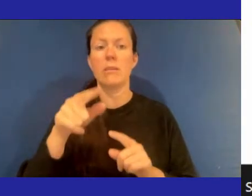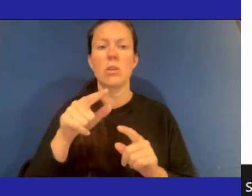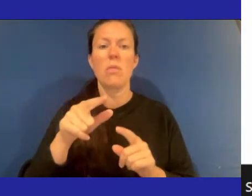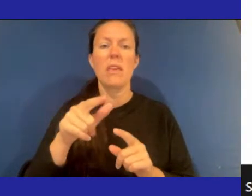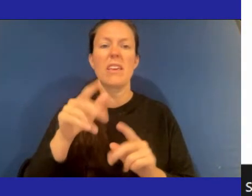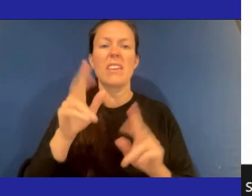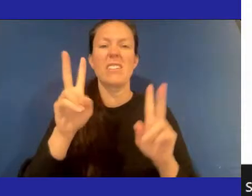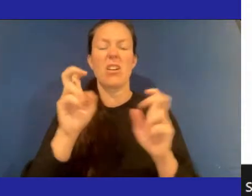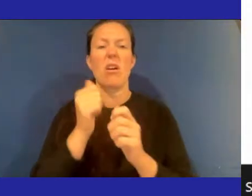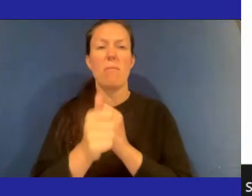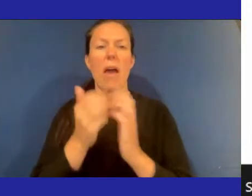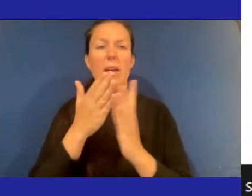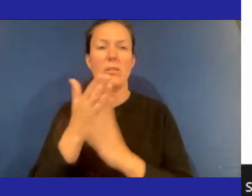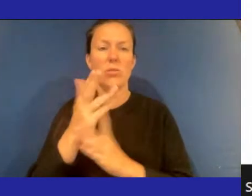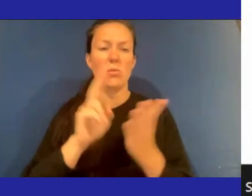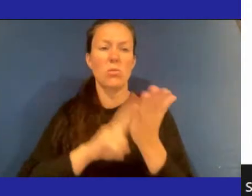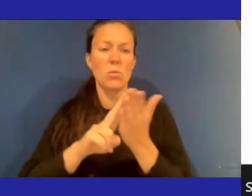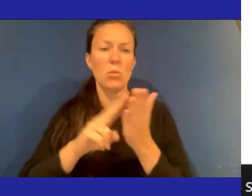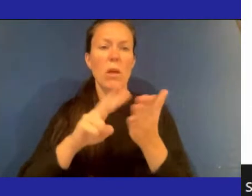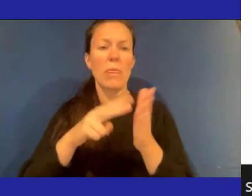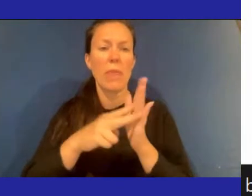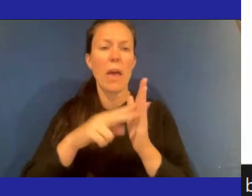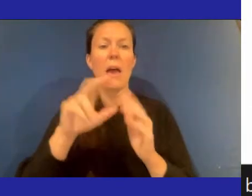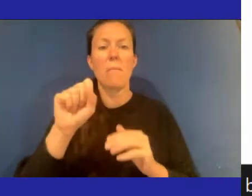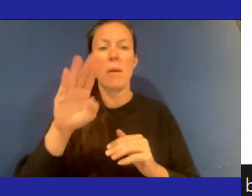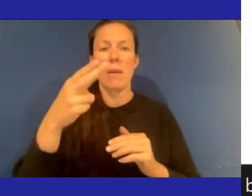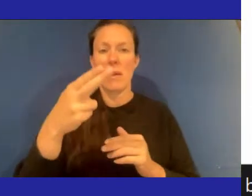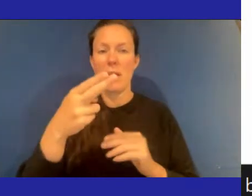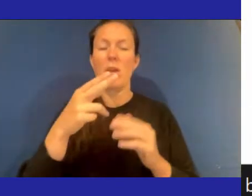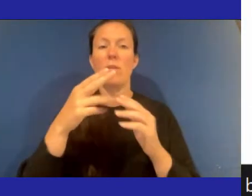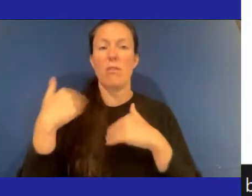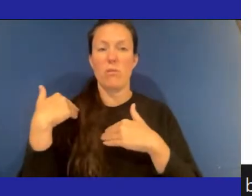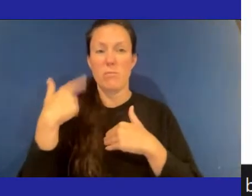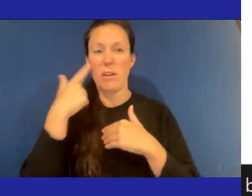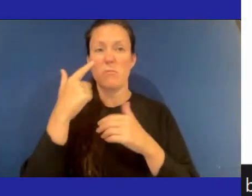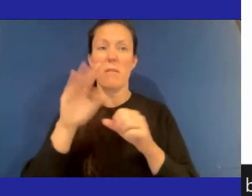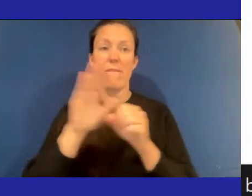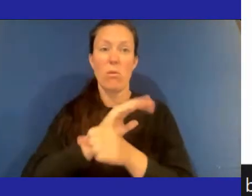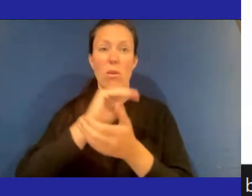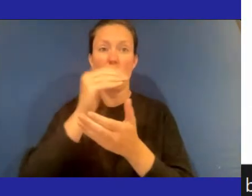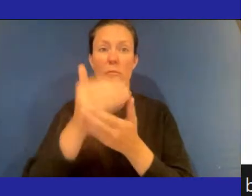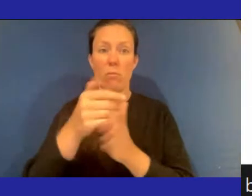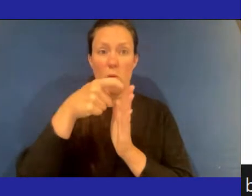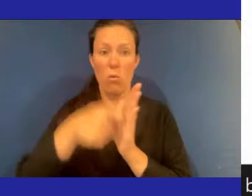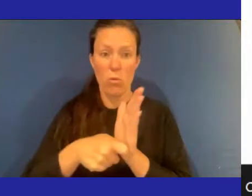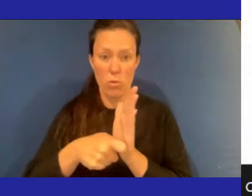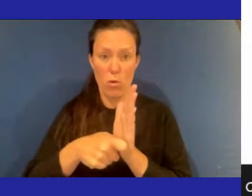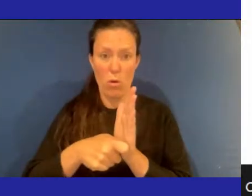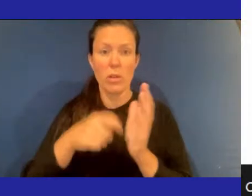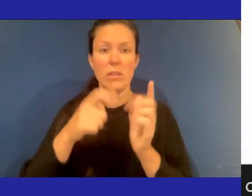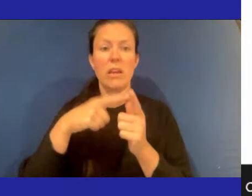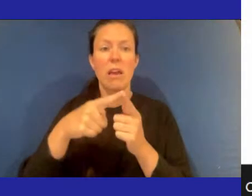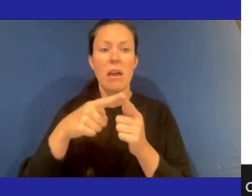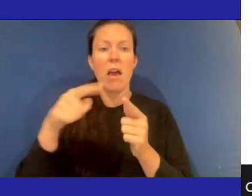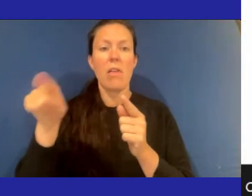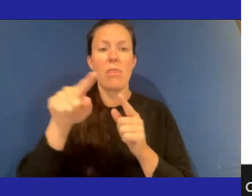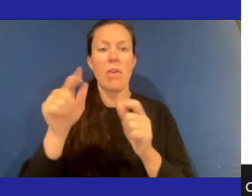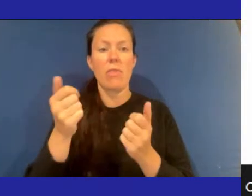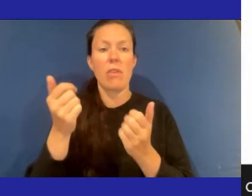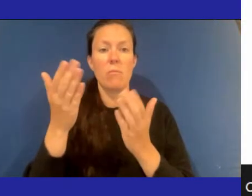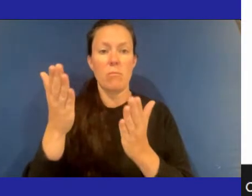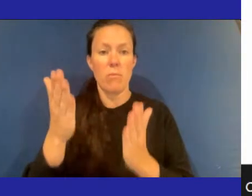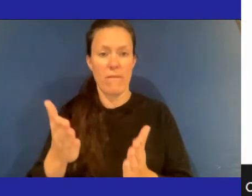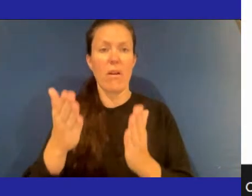is responsible for the entire cost of the contract and indemnifies the providers for the services that